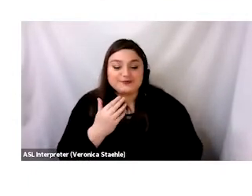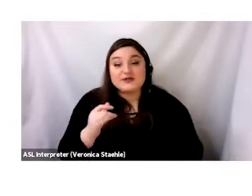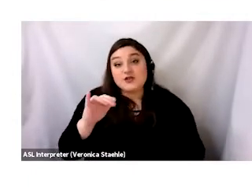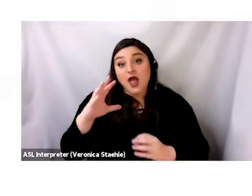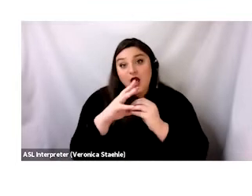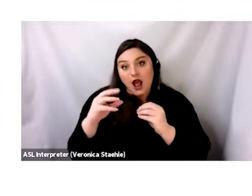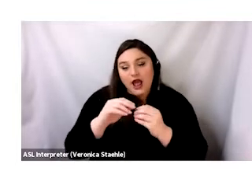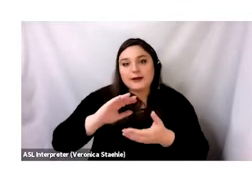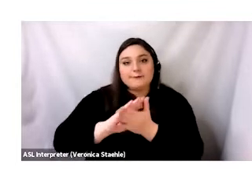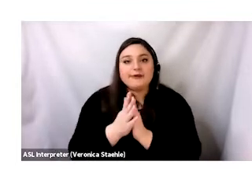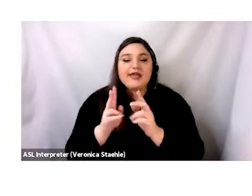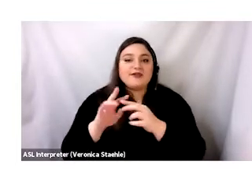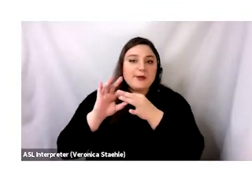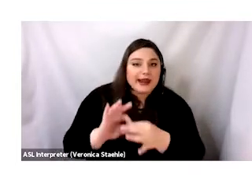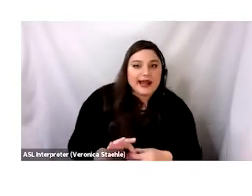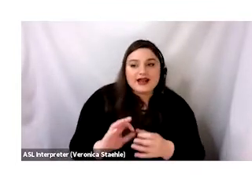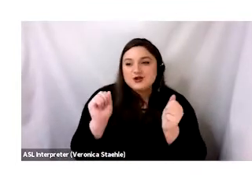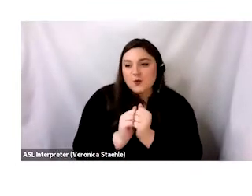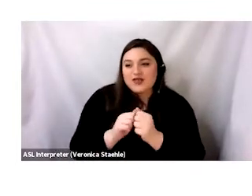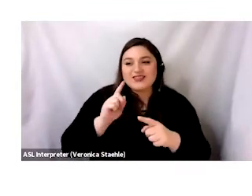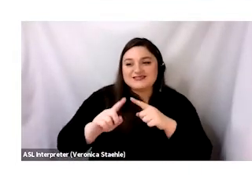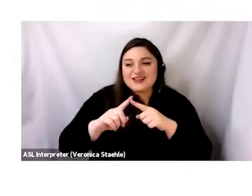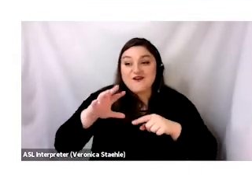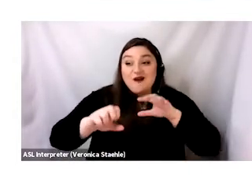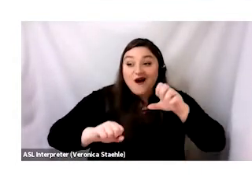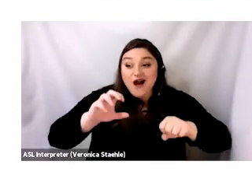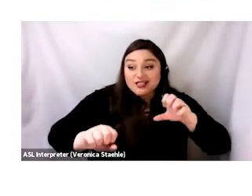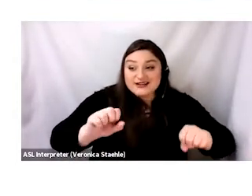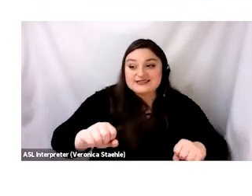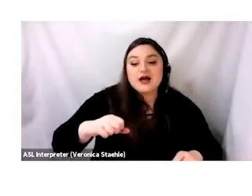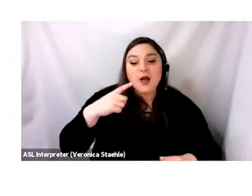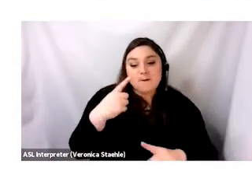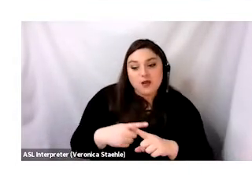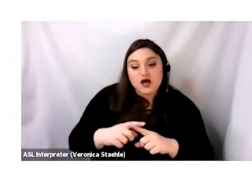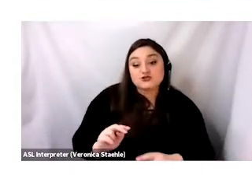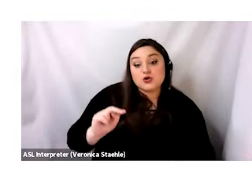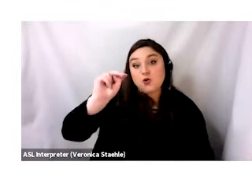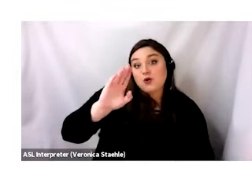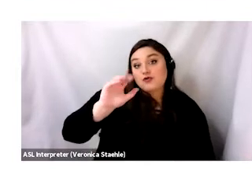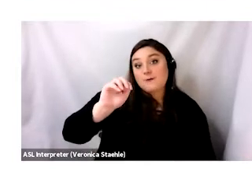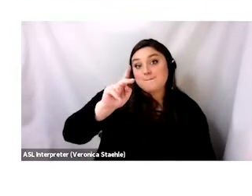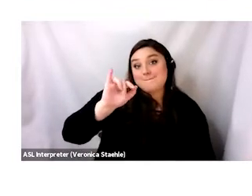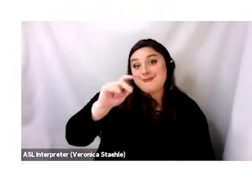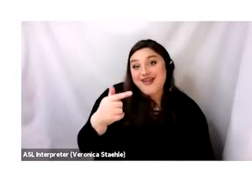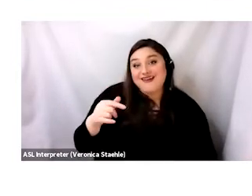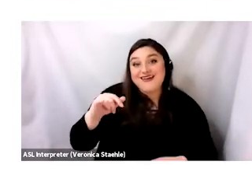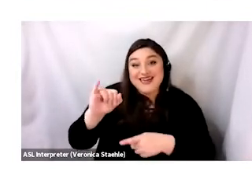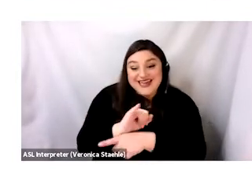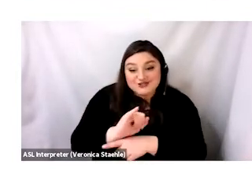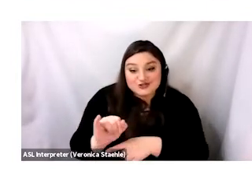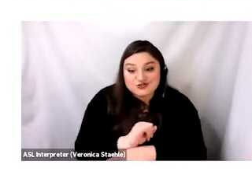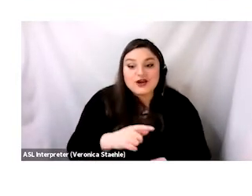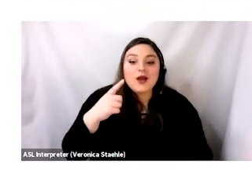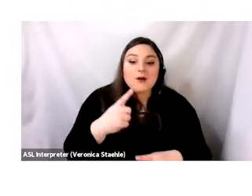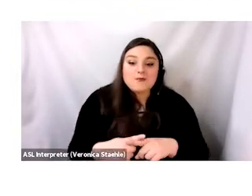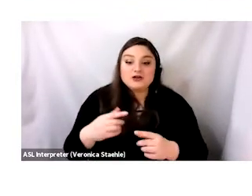of cotton plantations across the colonies and the northern banking industry, the New England textile factories, and a huge proportion of the